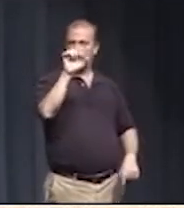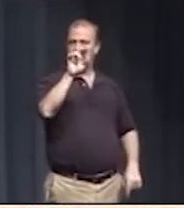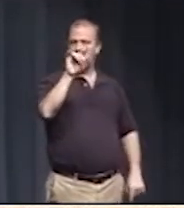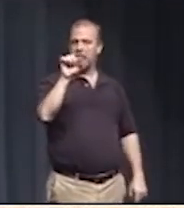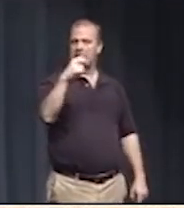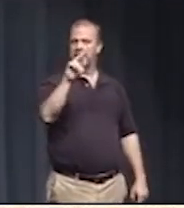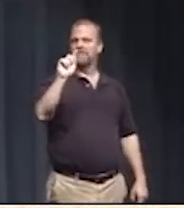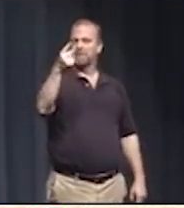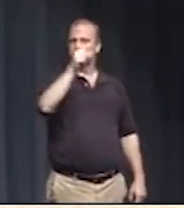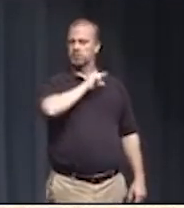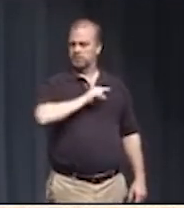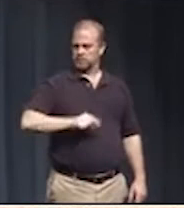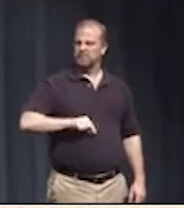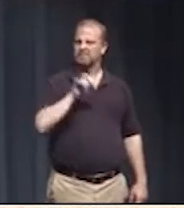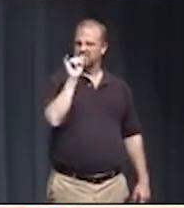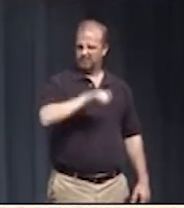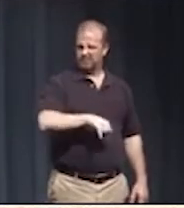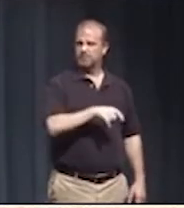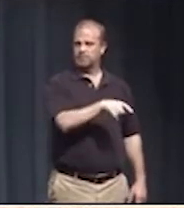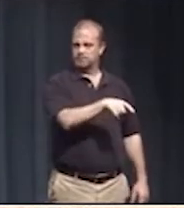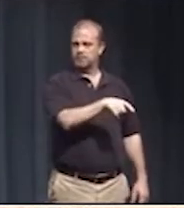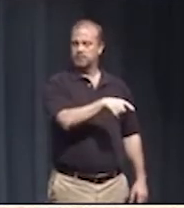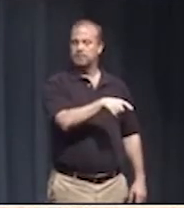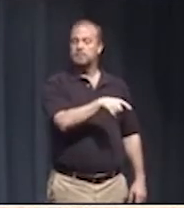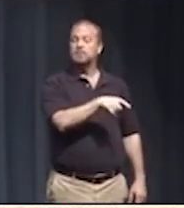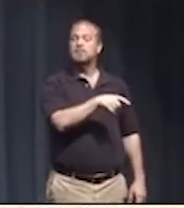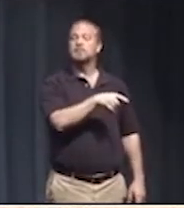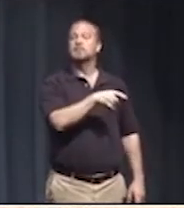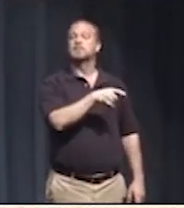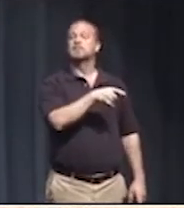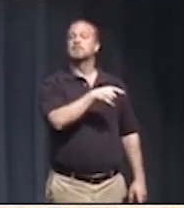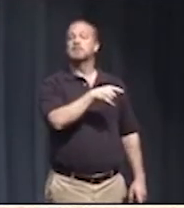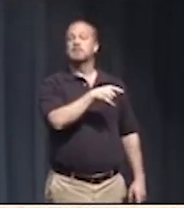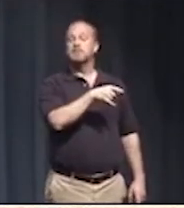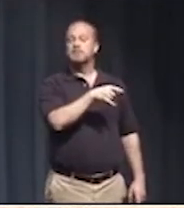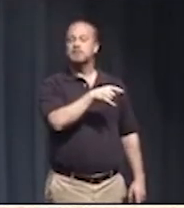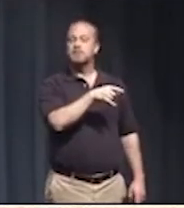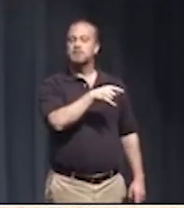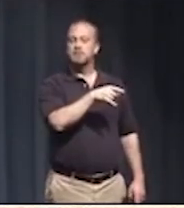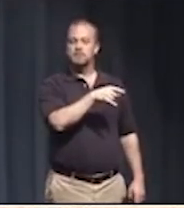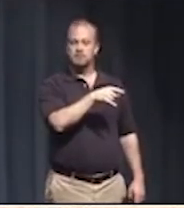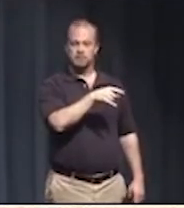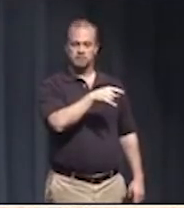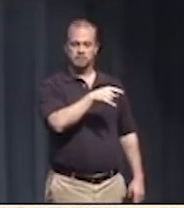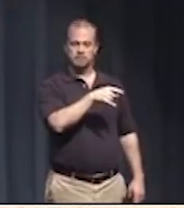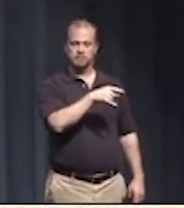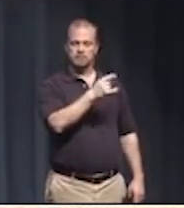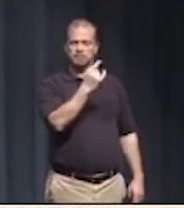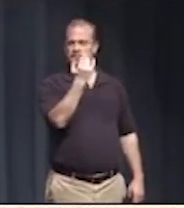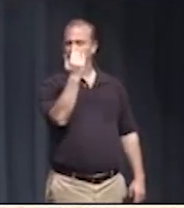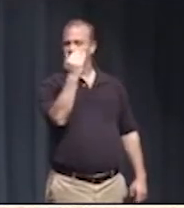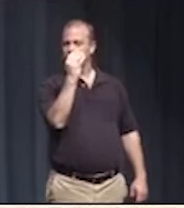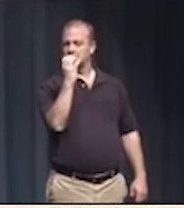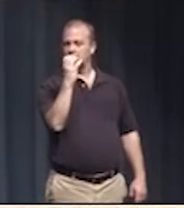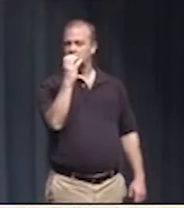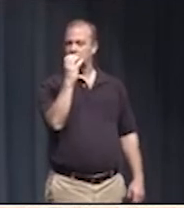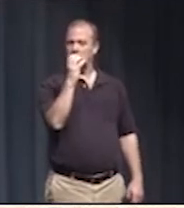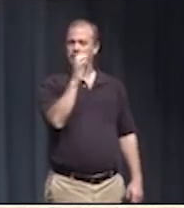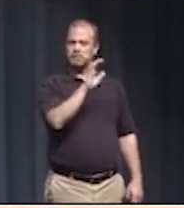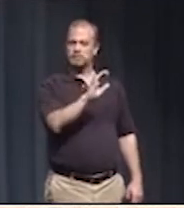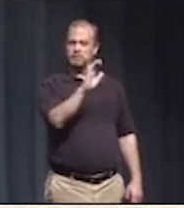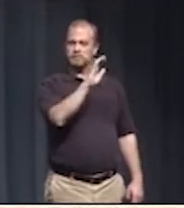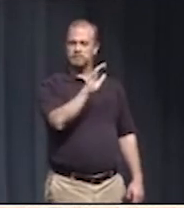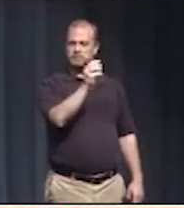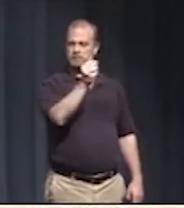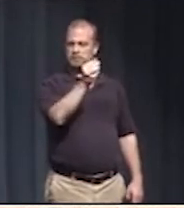I, Queen Elizabeth I of England. In the 1500s, late 1500s to